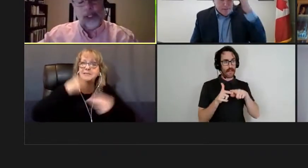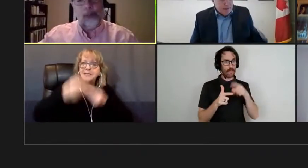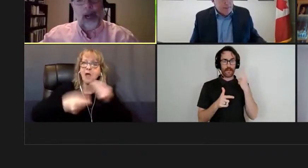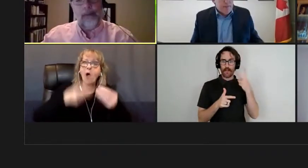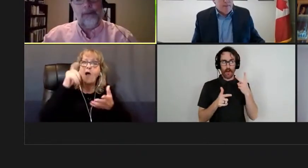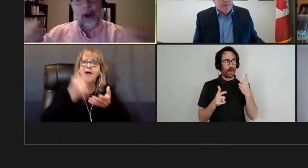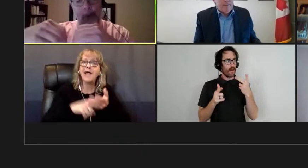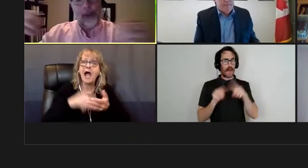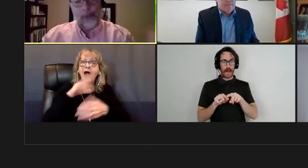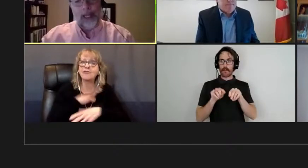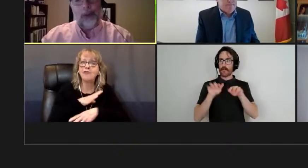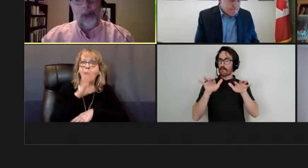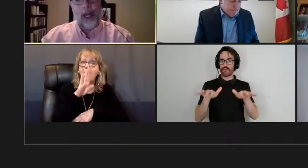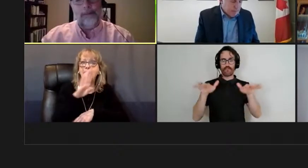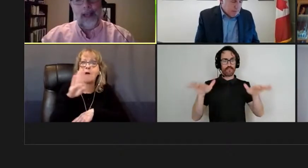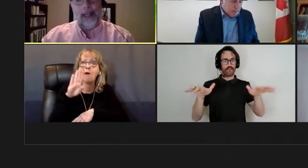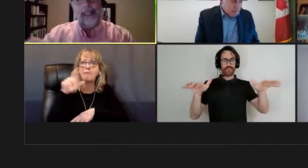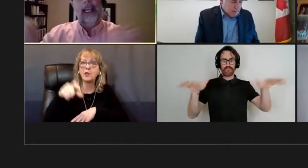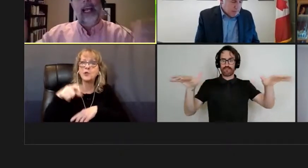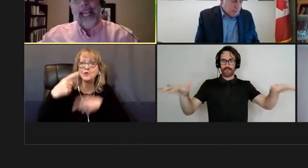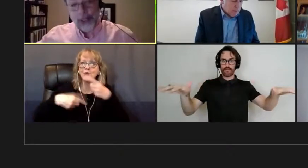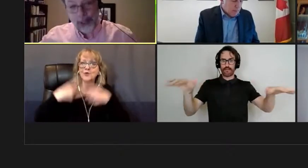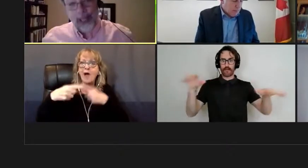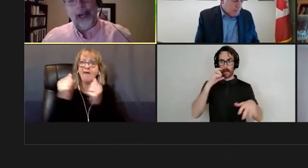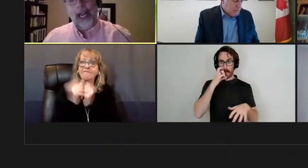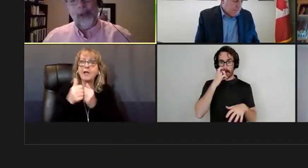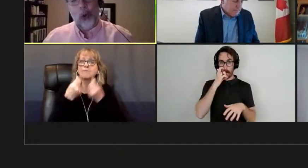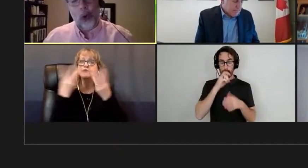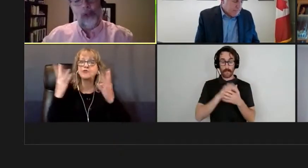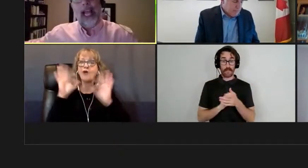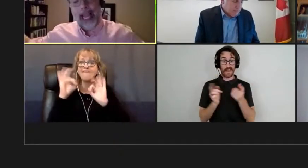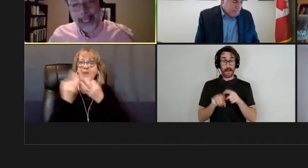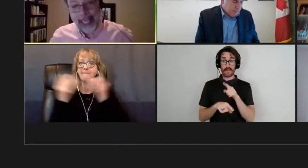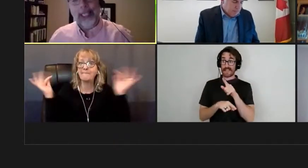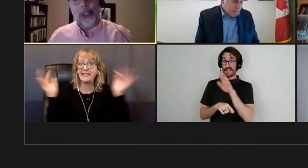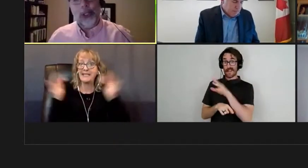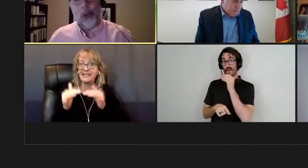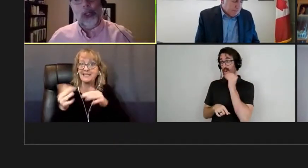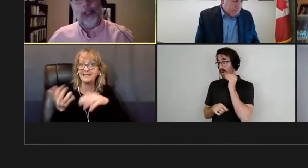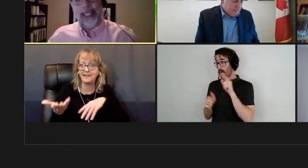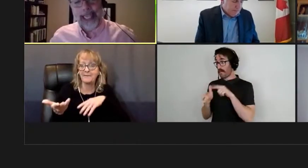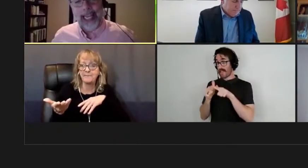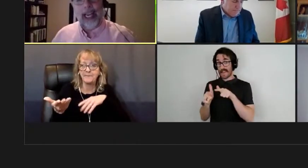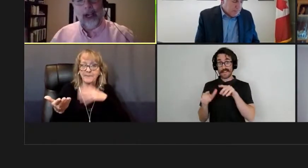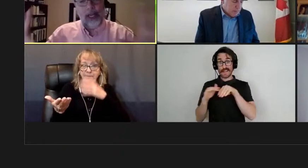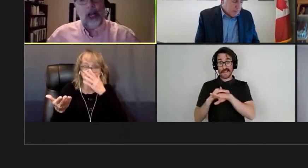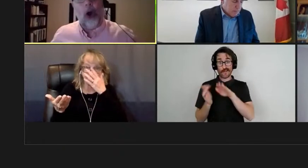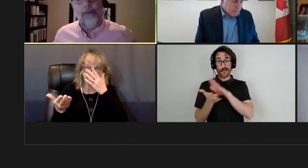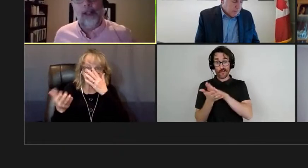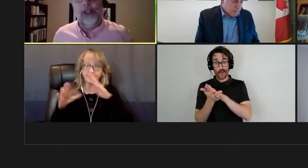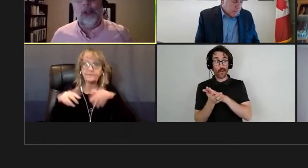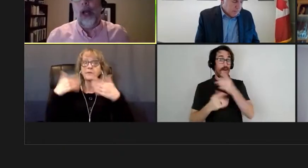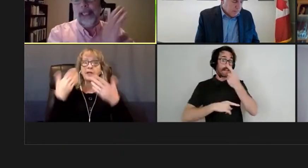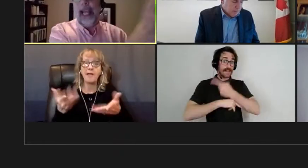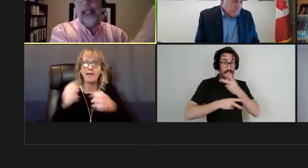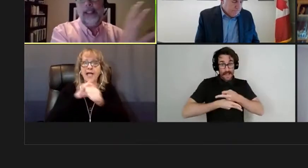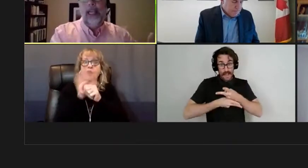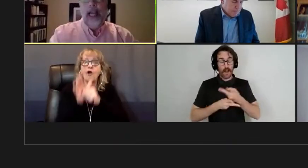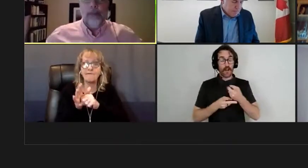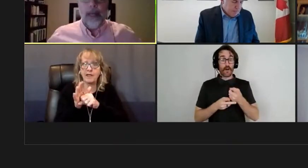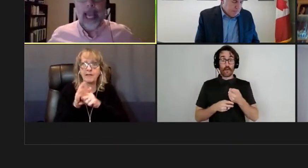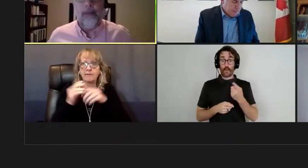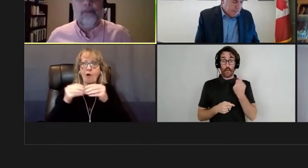to spread from those people who got infected into their households and then into schools and daycares and off. And so one